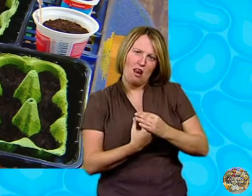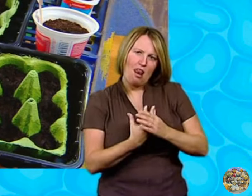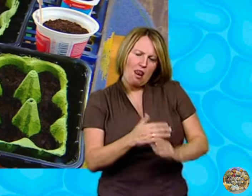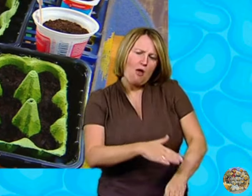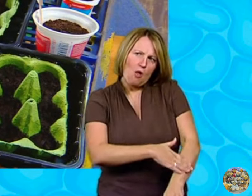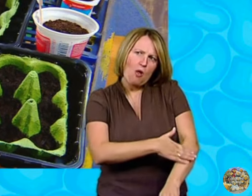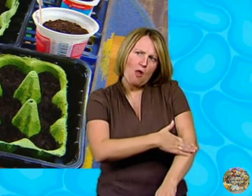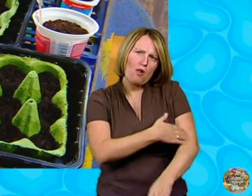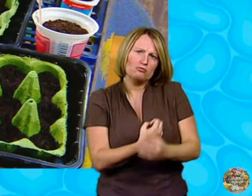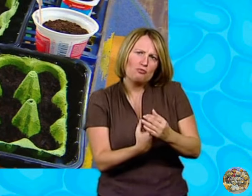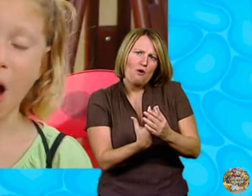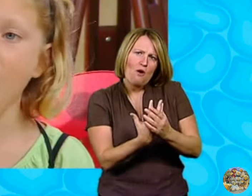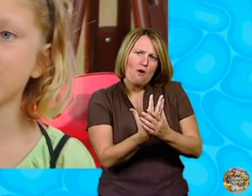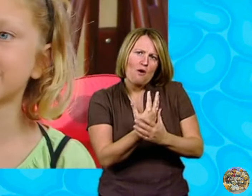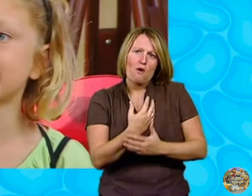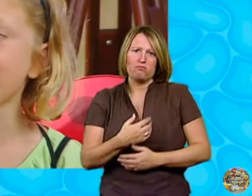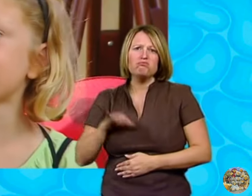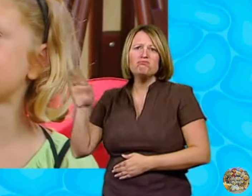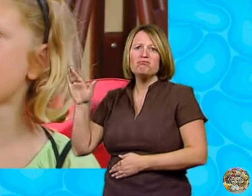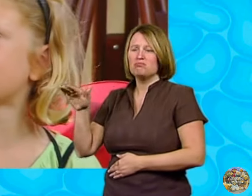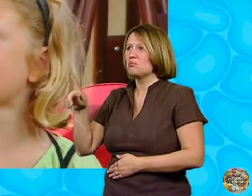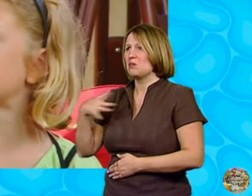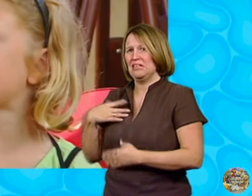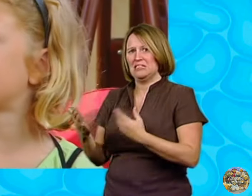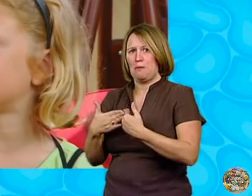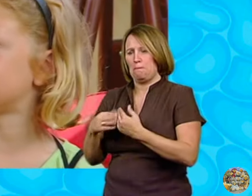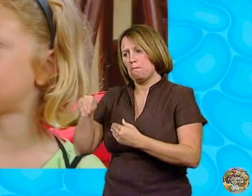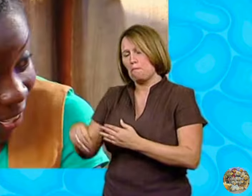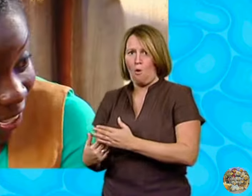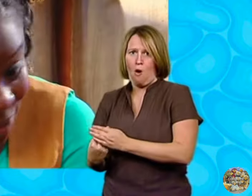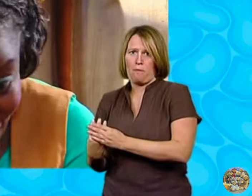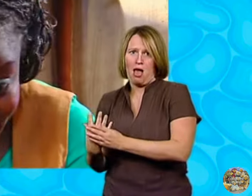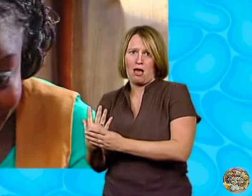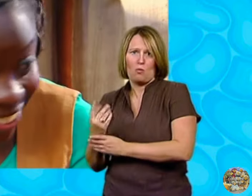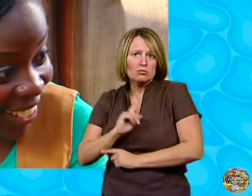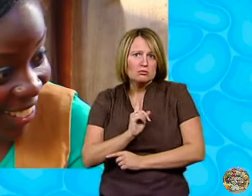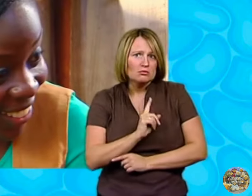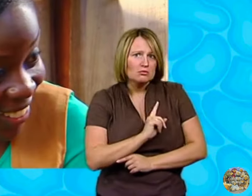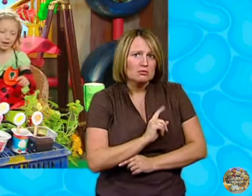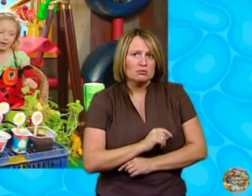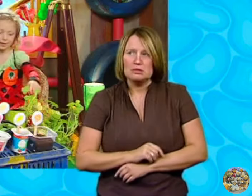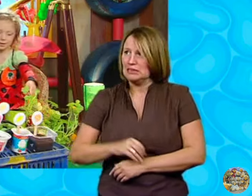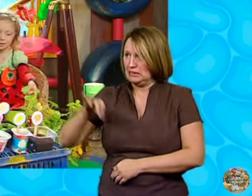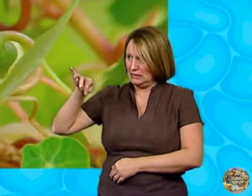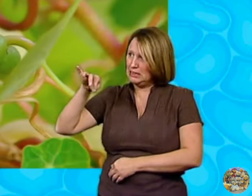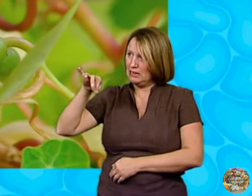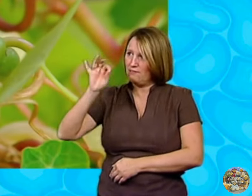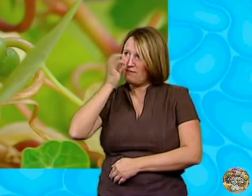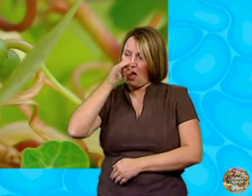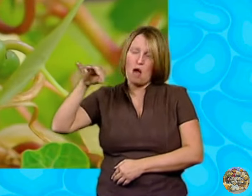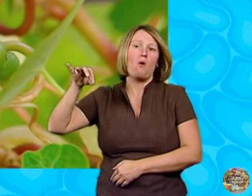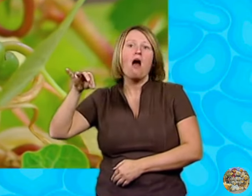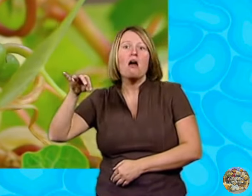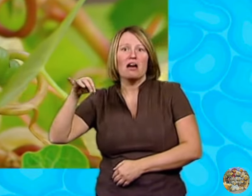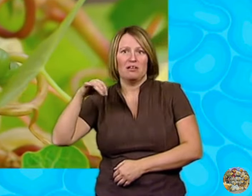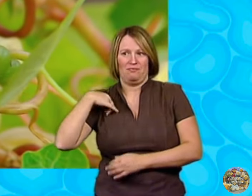it takes a long time for trees to grow. Oh, but Sky, there's something else that I need to plant. What? It's a